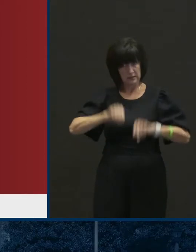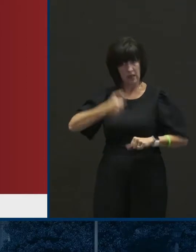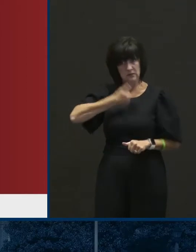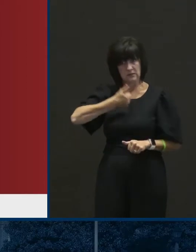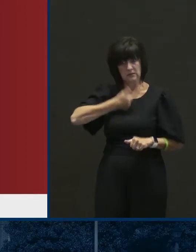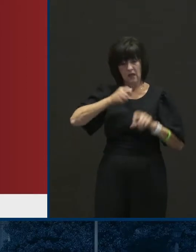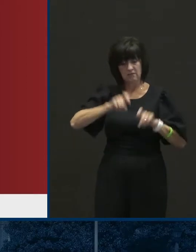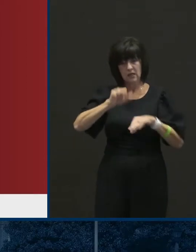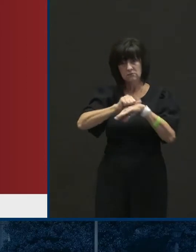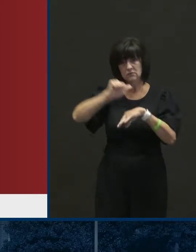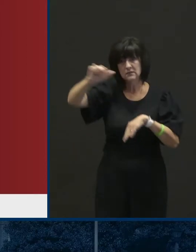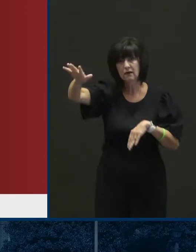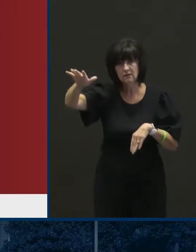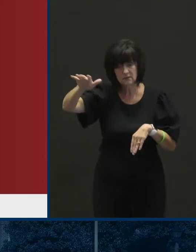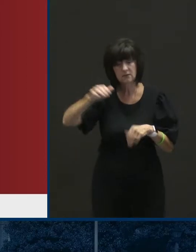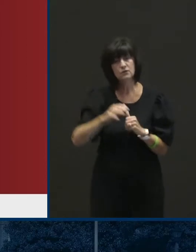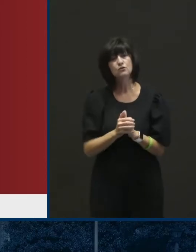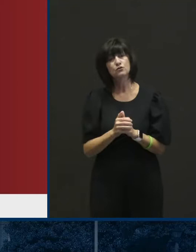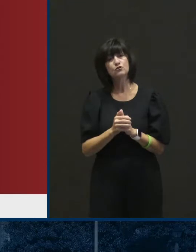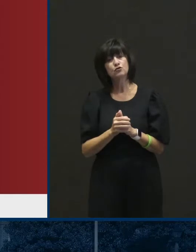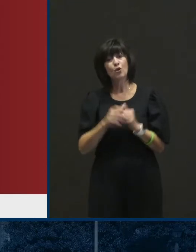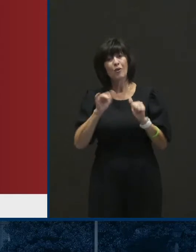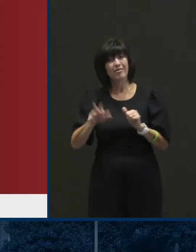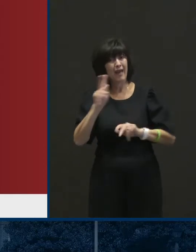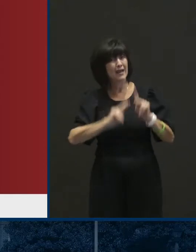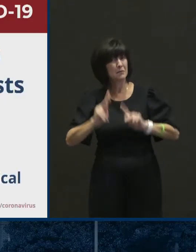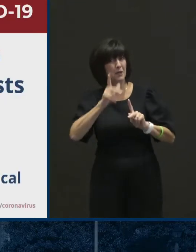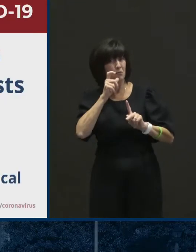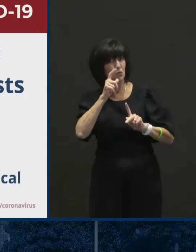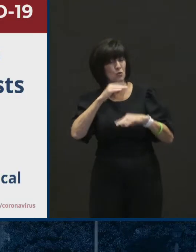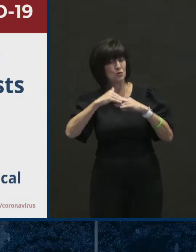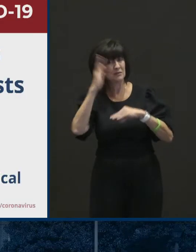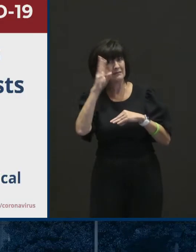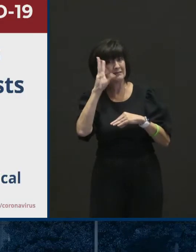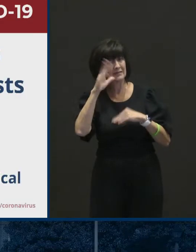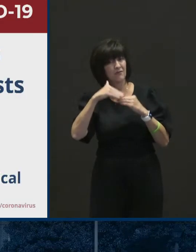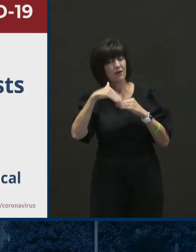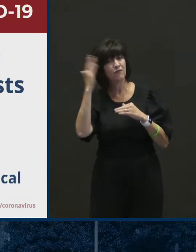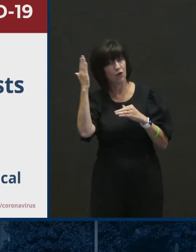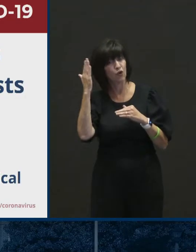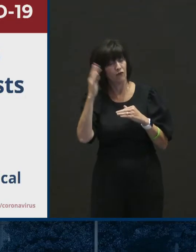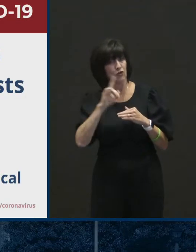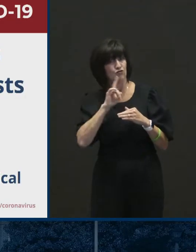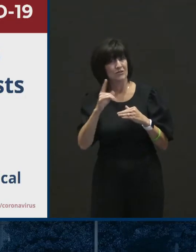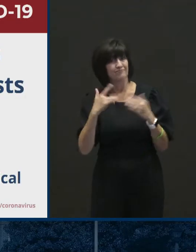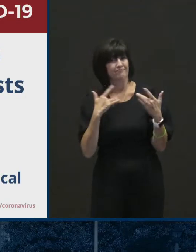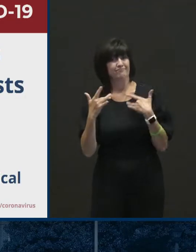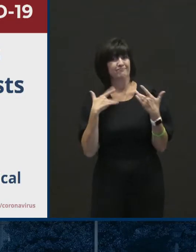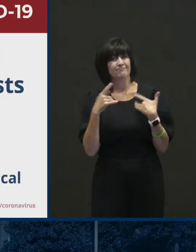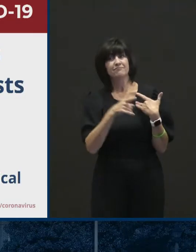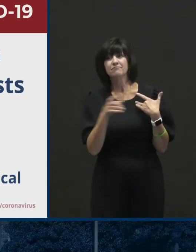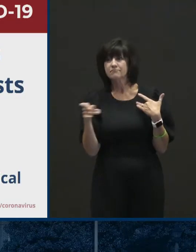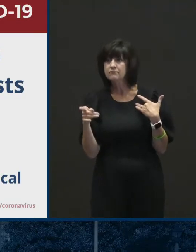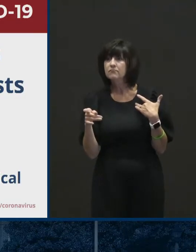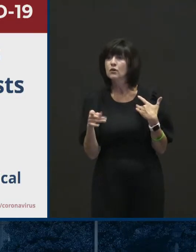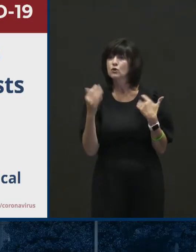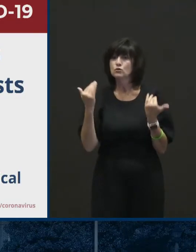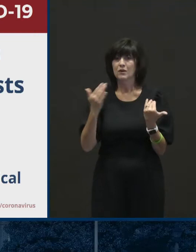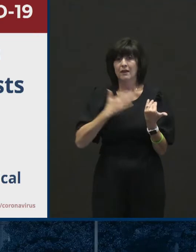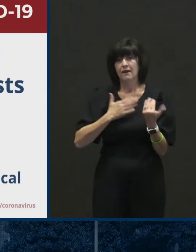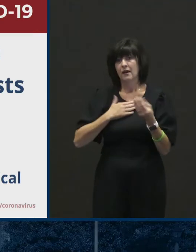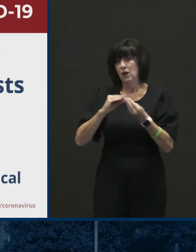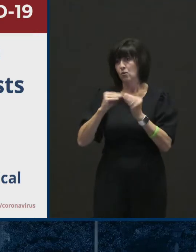vulnerable populations, those folks 65 and older. So let's take a look at the data dashboard. We're closing in